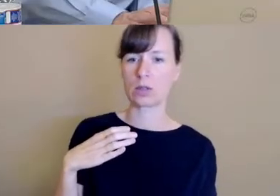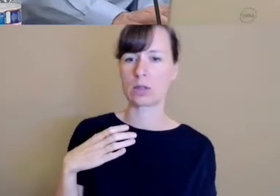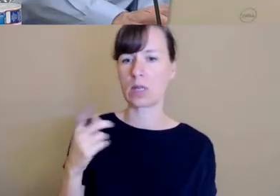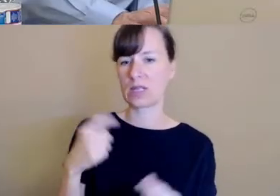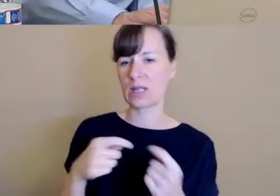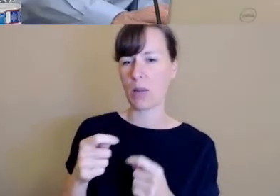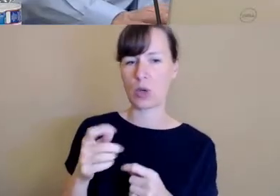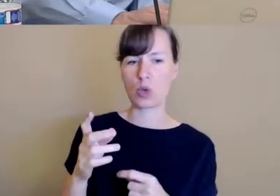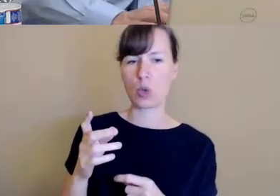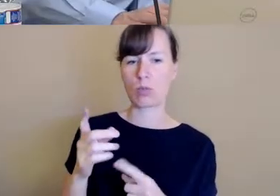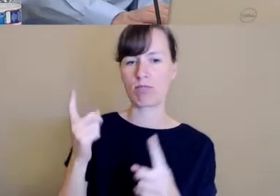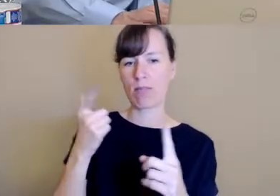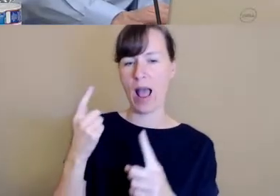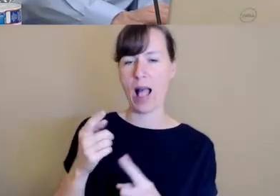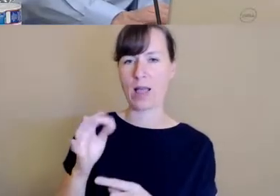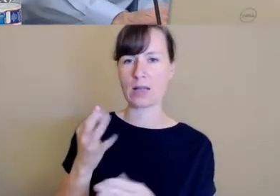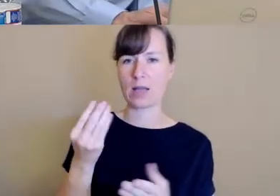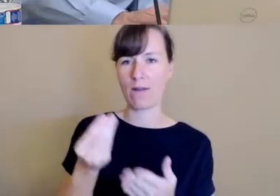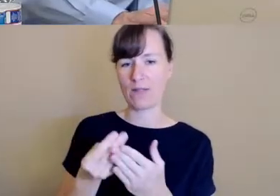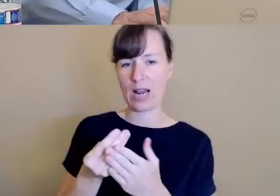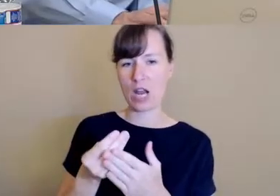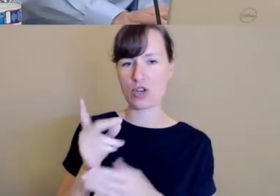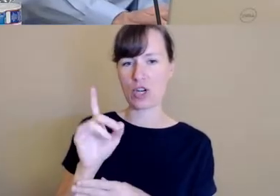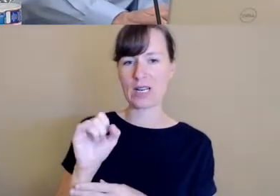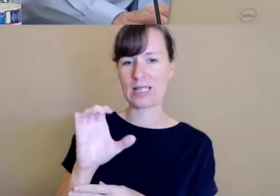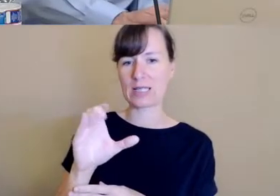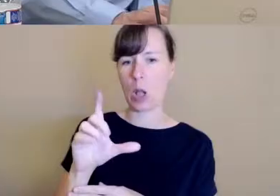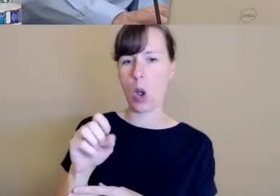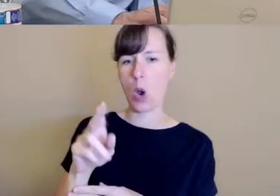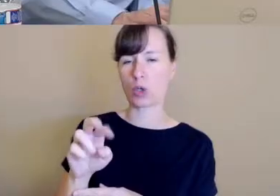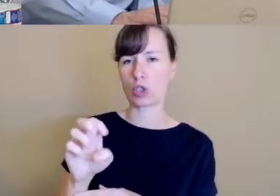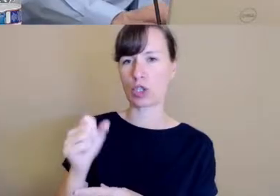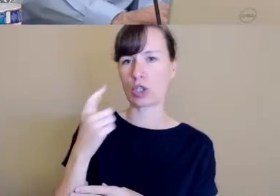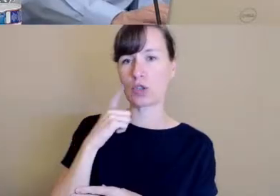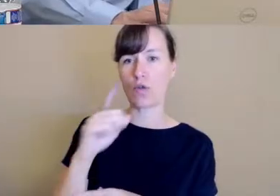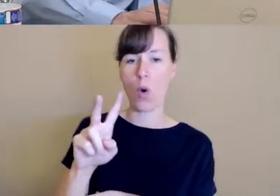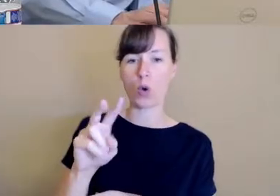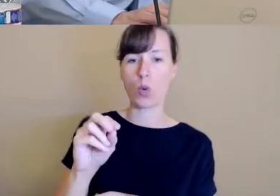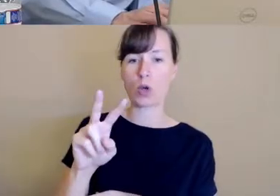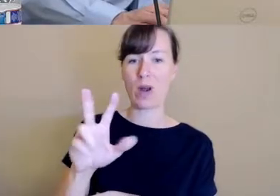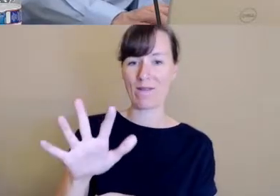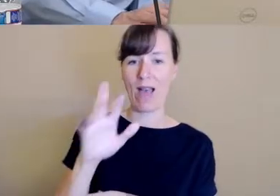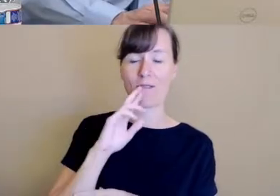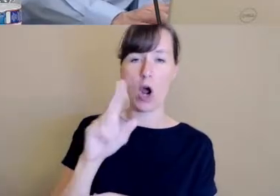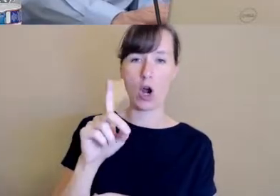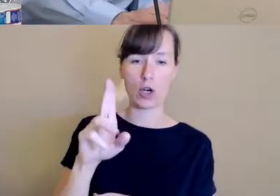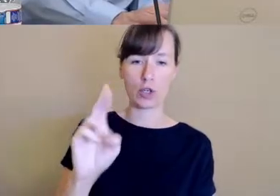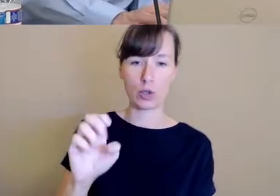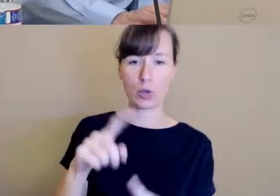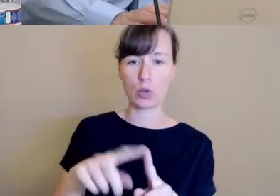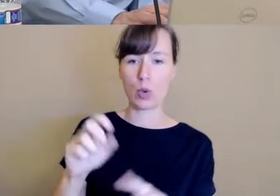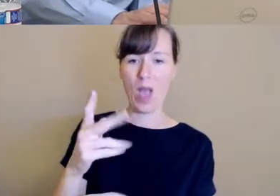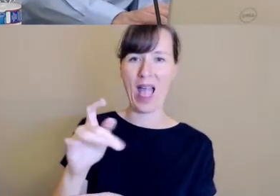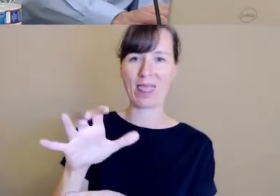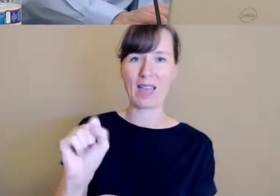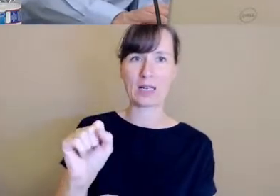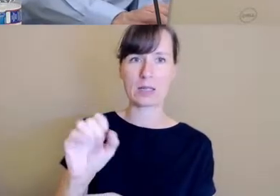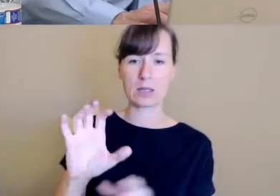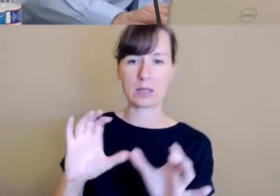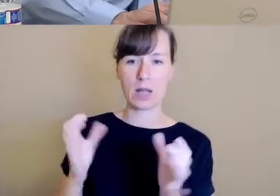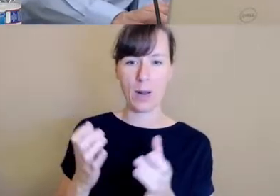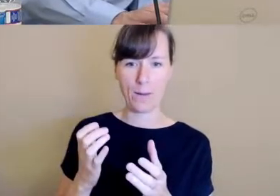for 2025 are due to the Ethics Commission by May 15th. I believe Ms. Richards has already provided the Mayor and Council with